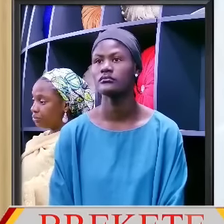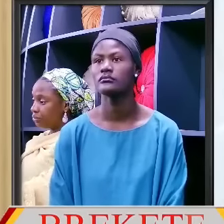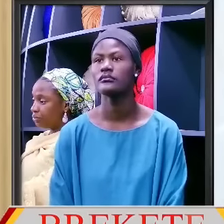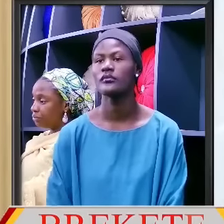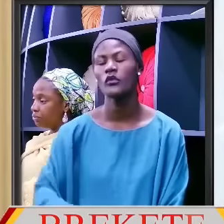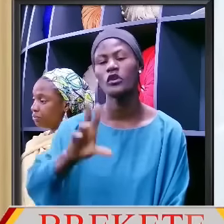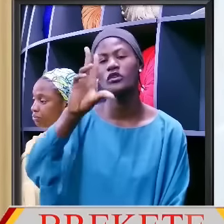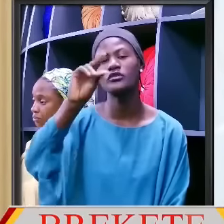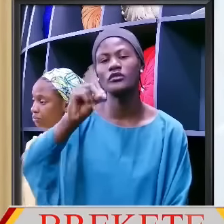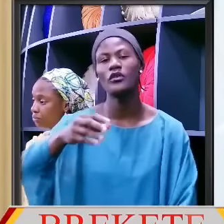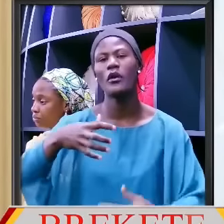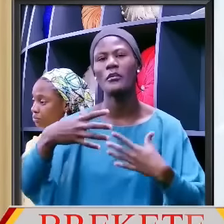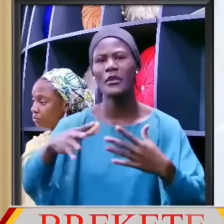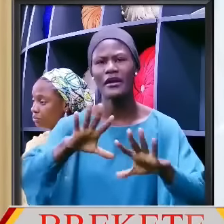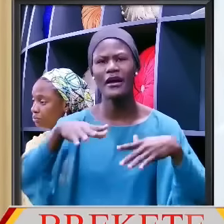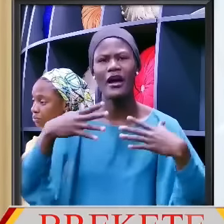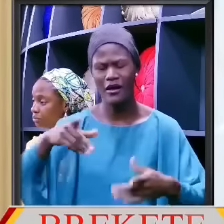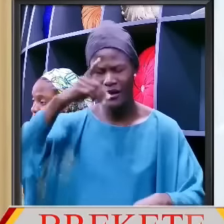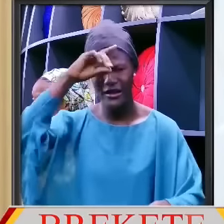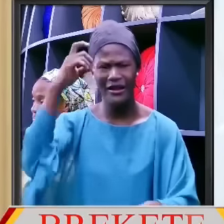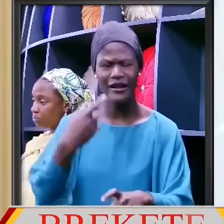But no matter how hard it is,